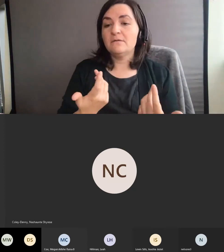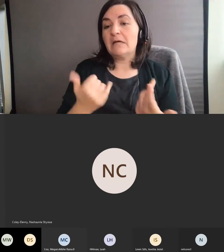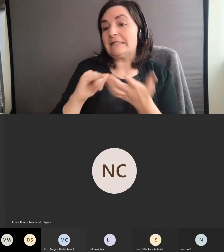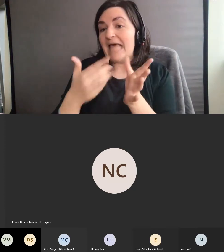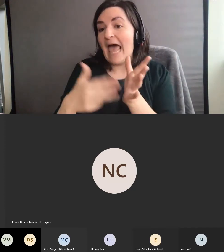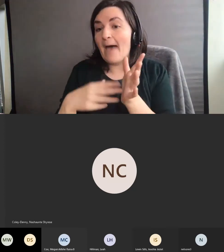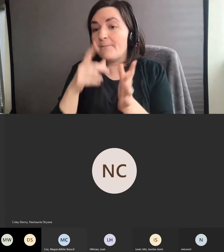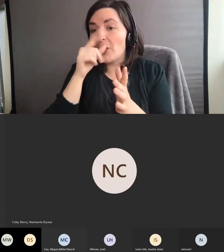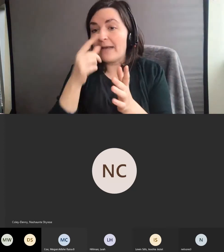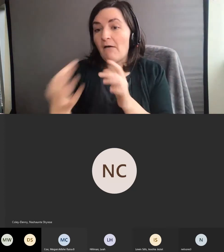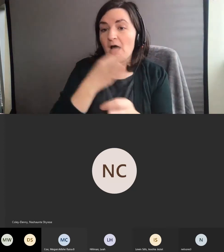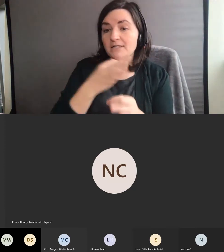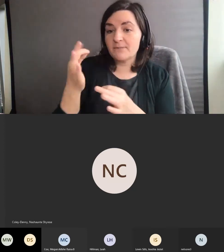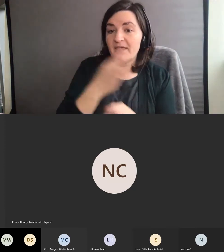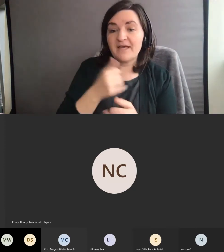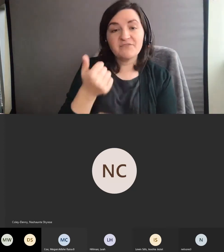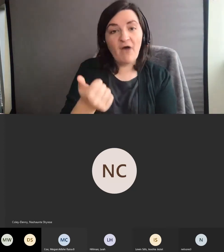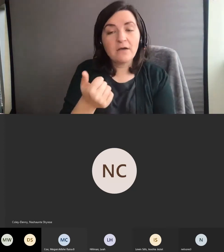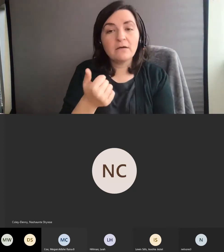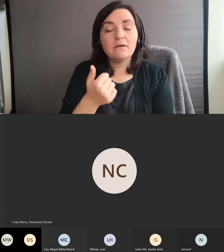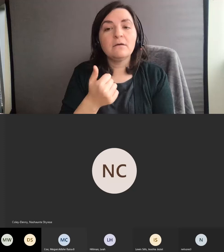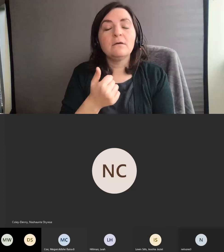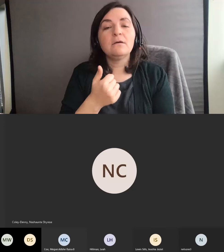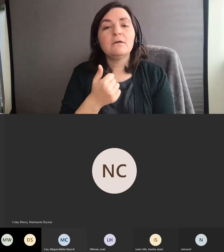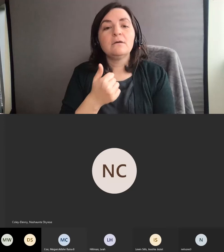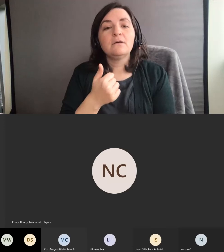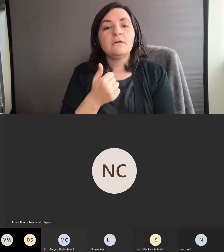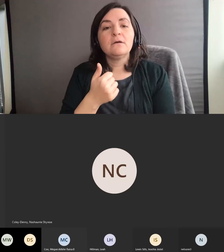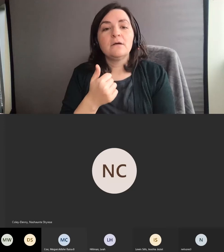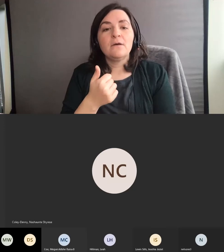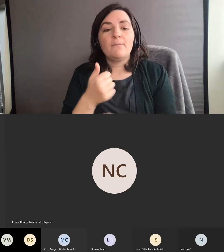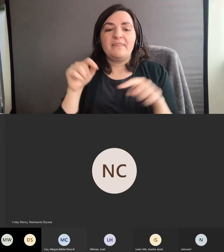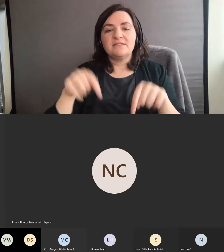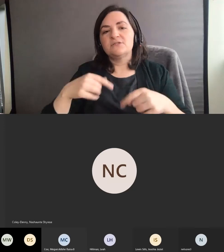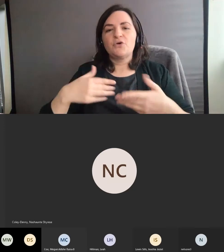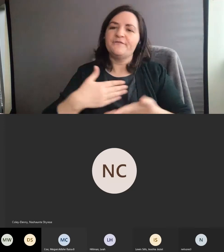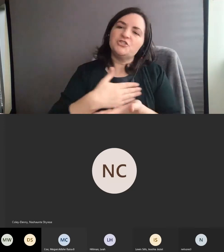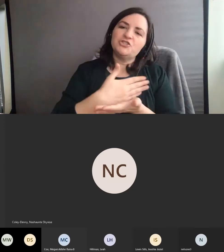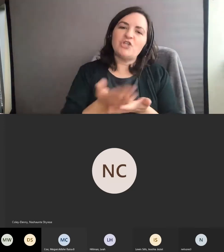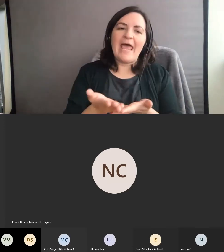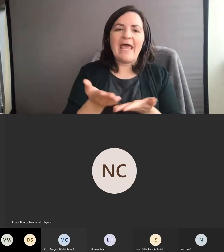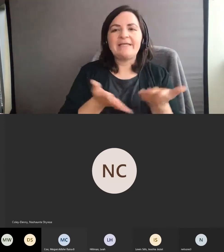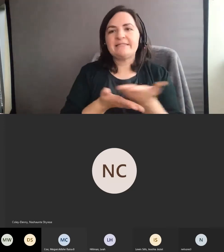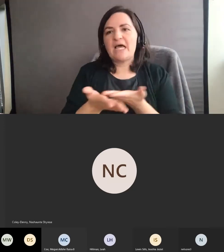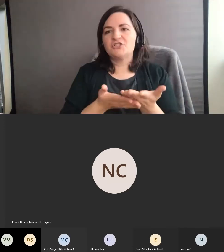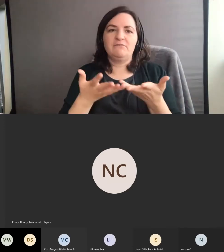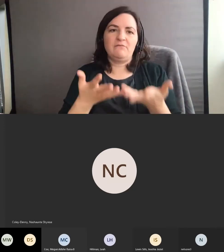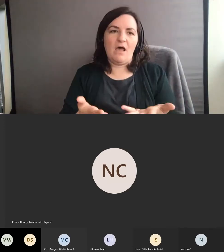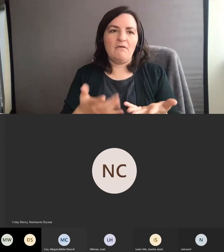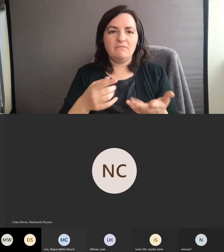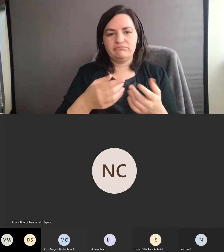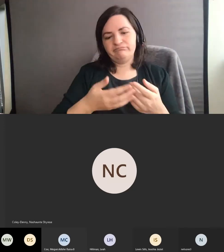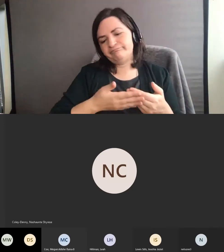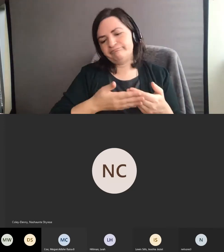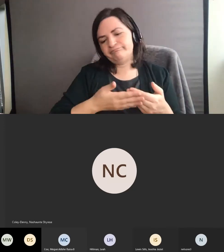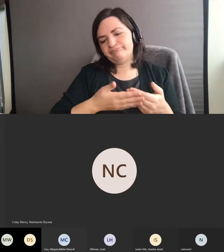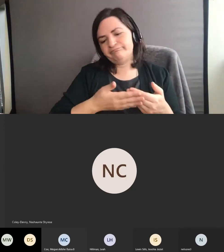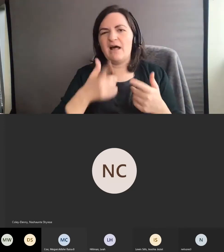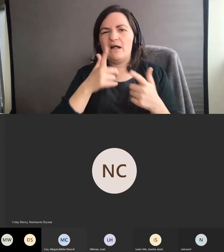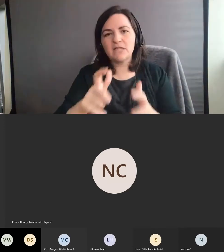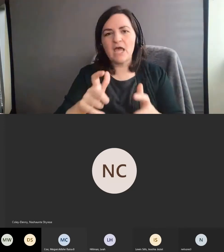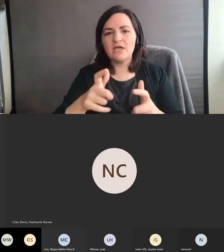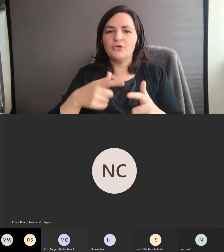ask me any individual questions, that's fine. But it'll be a shared discussion with anybody else that's remaining on the call. Just going back